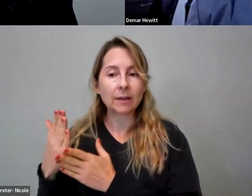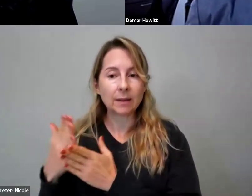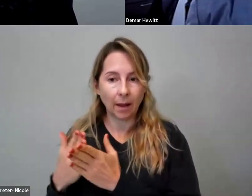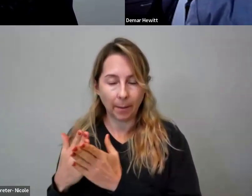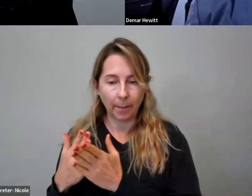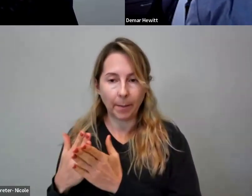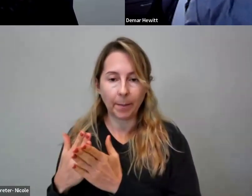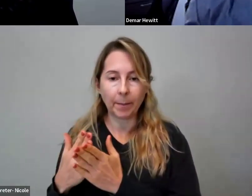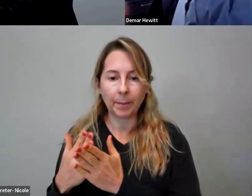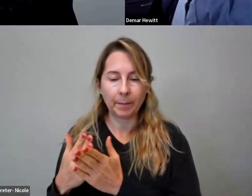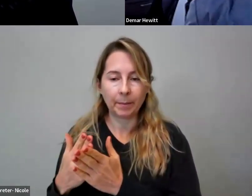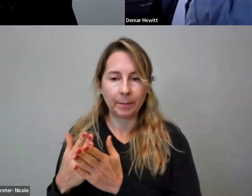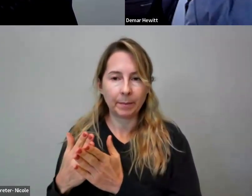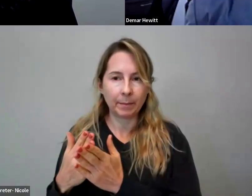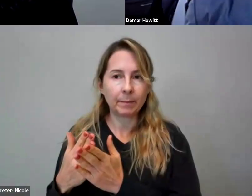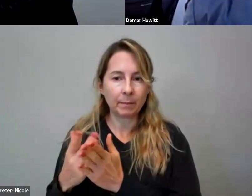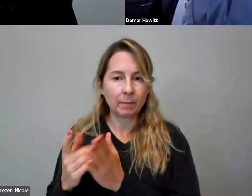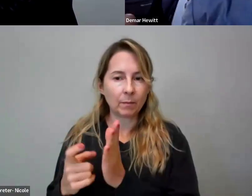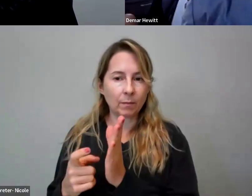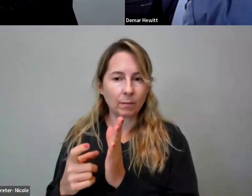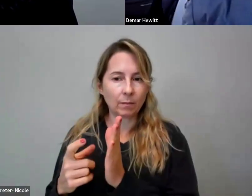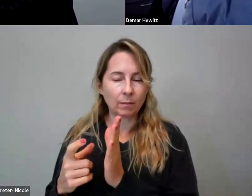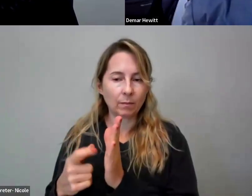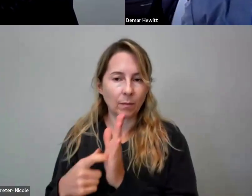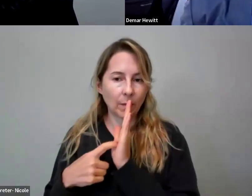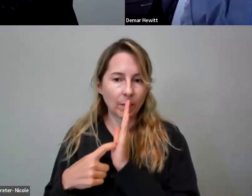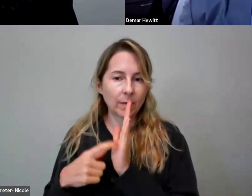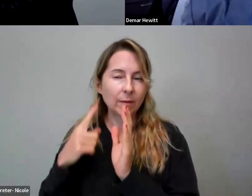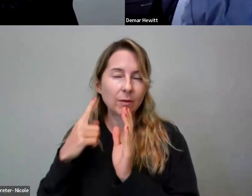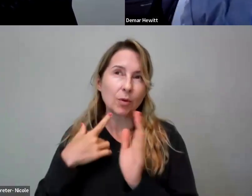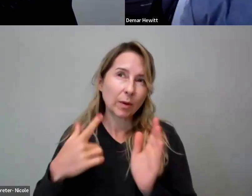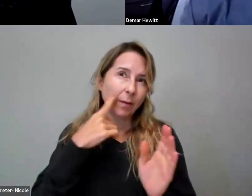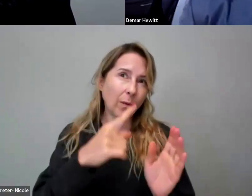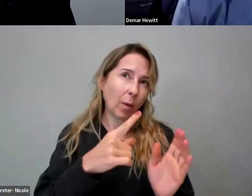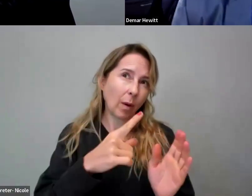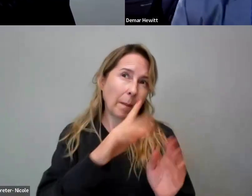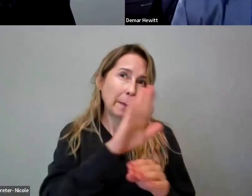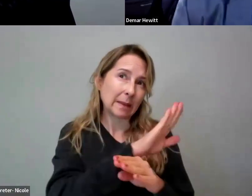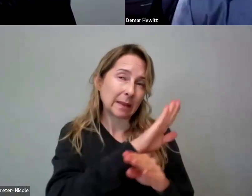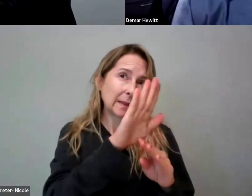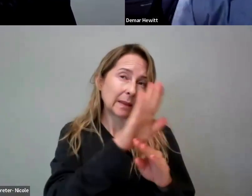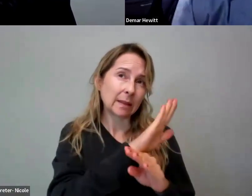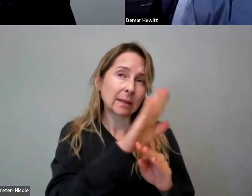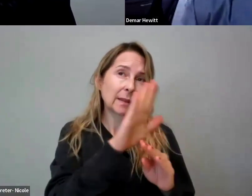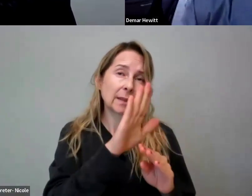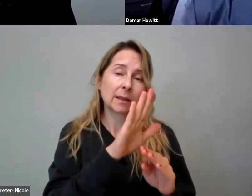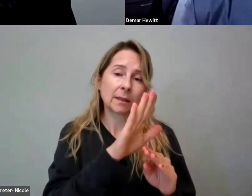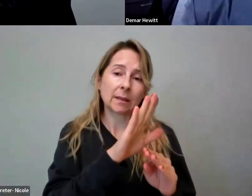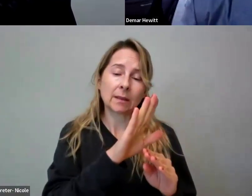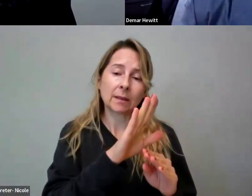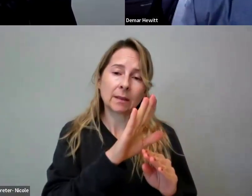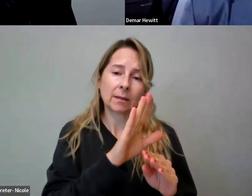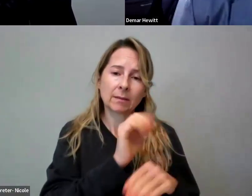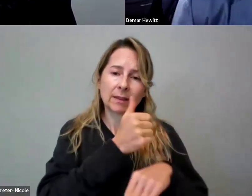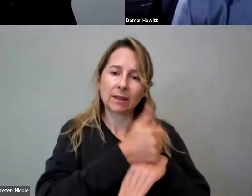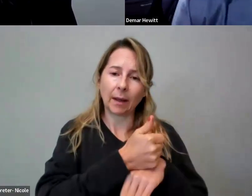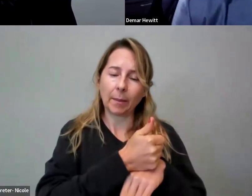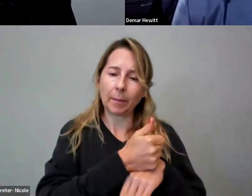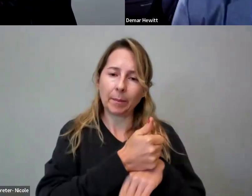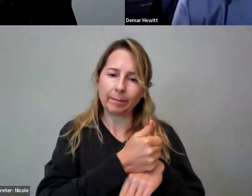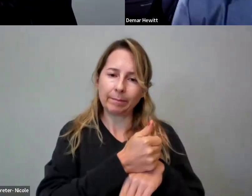there, generally applying to commercial premises or even commercial landlords to put these things in